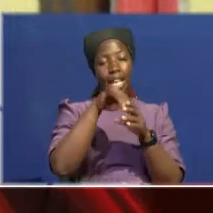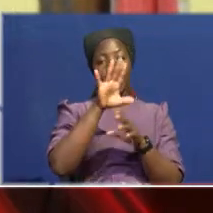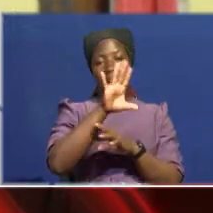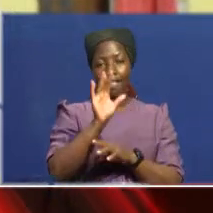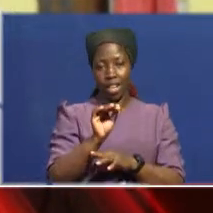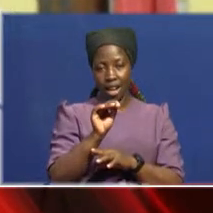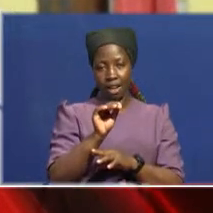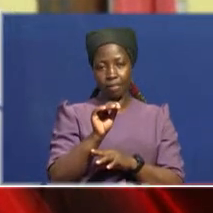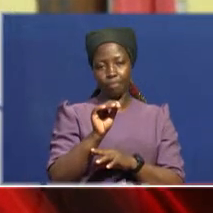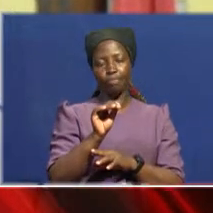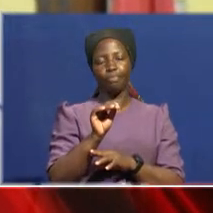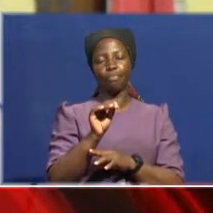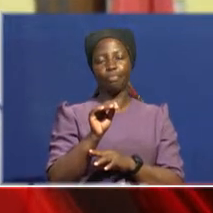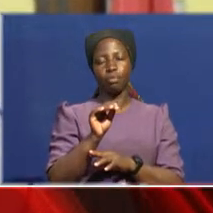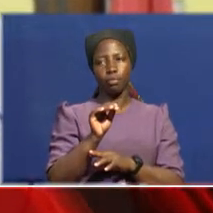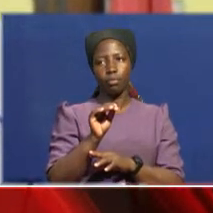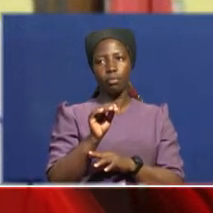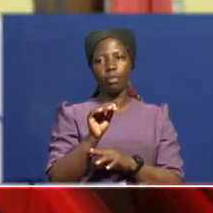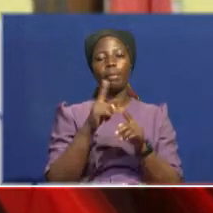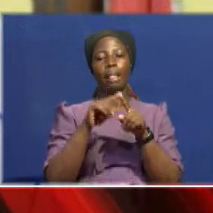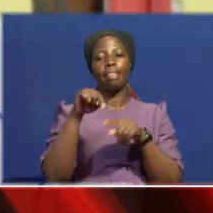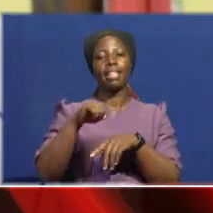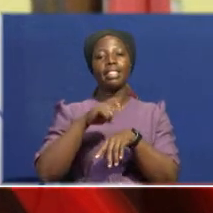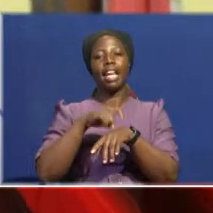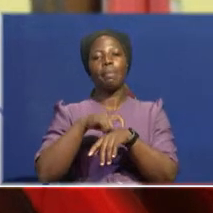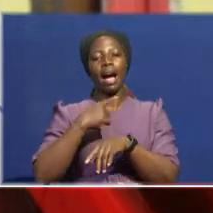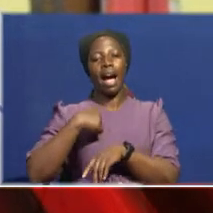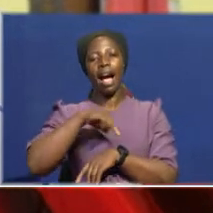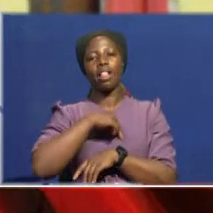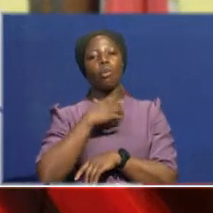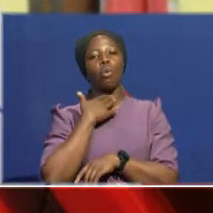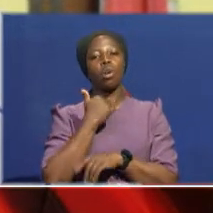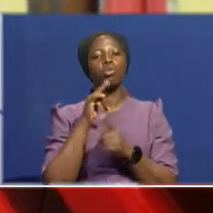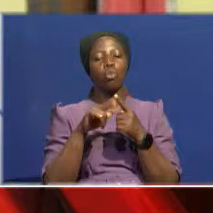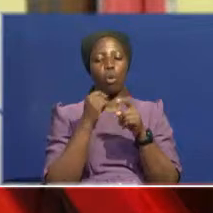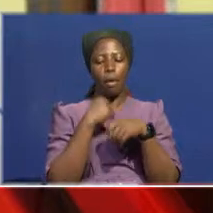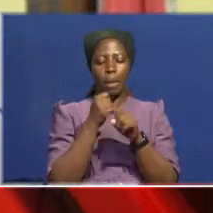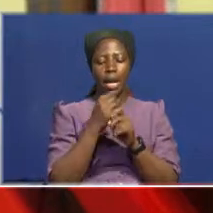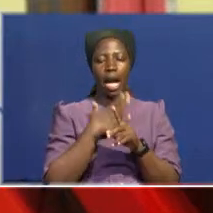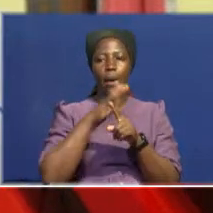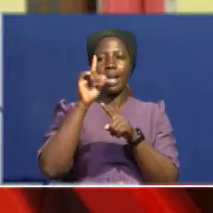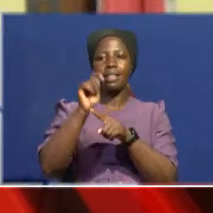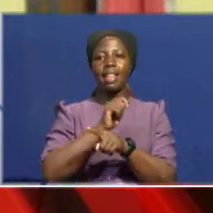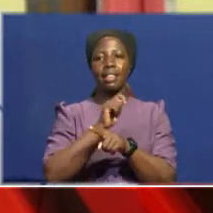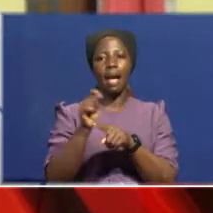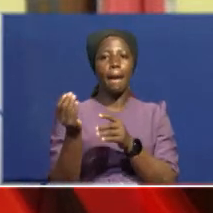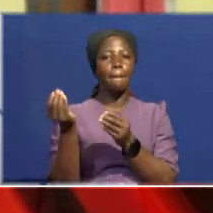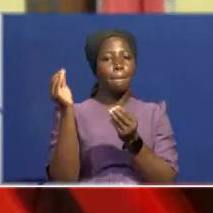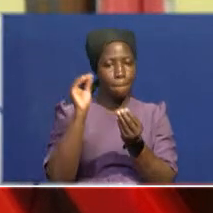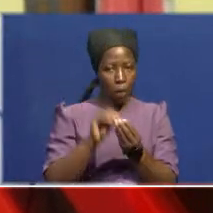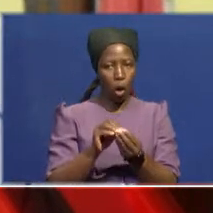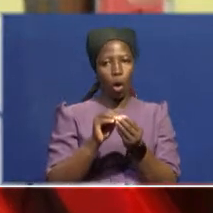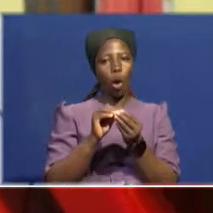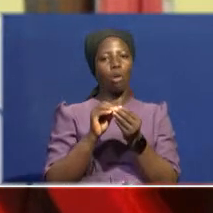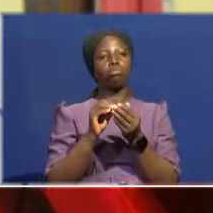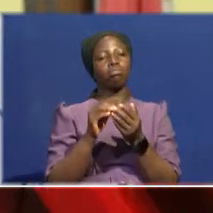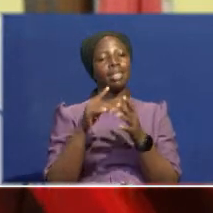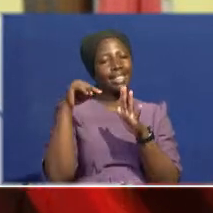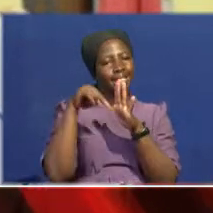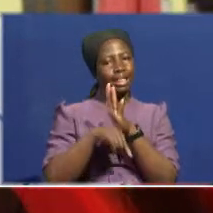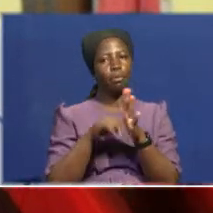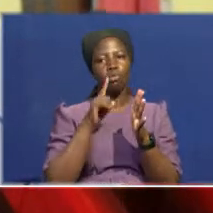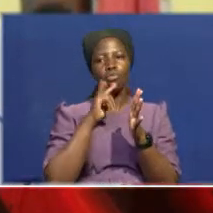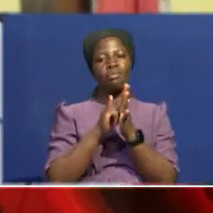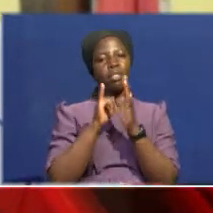were the number 6 club in Africa. But this time round, we want to make our training more intense so that we